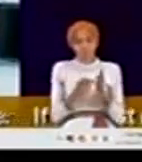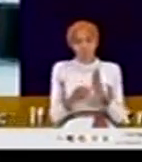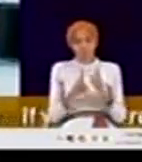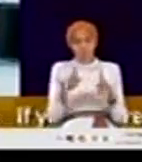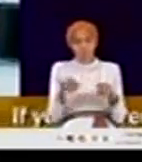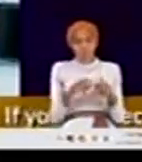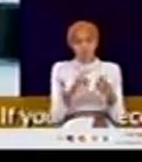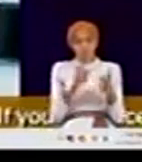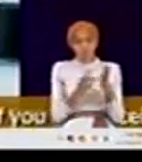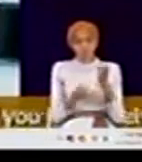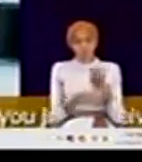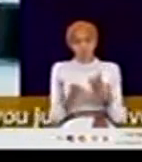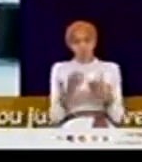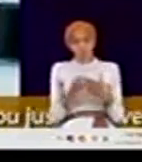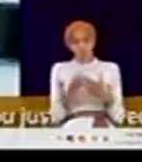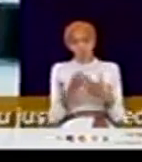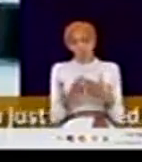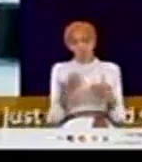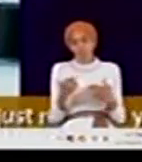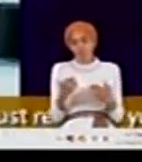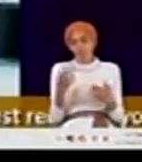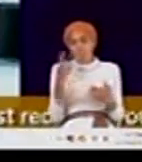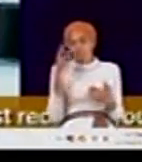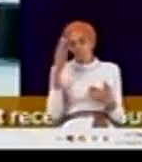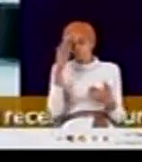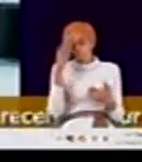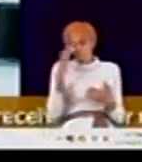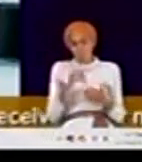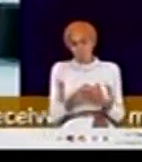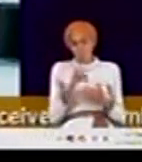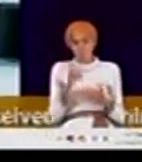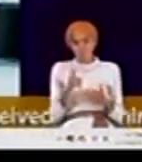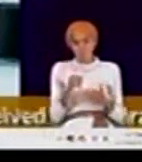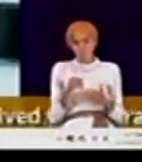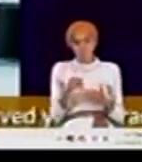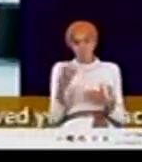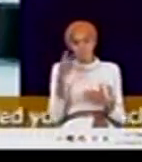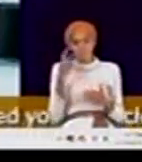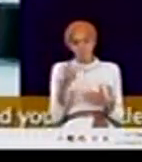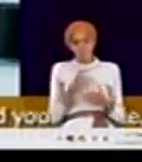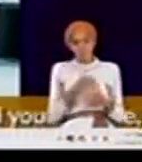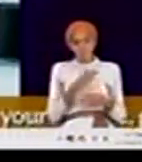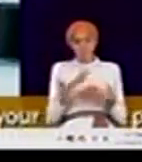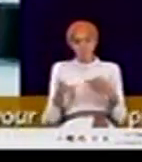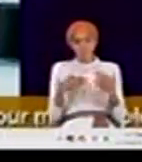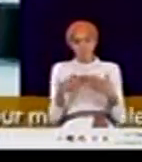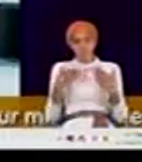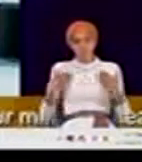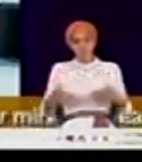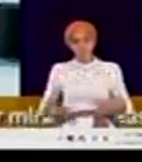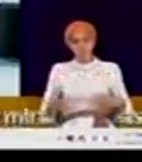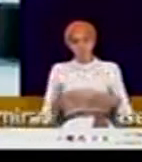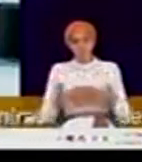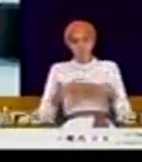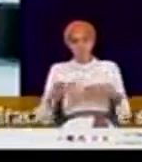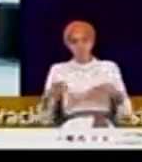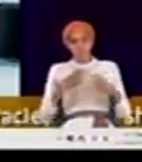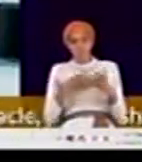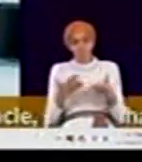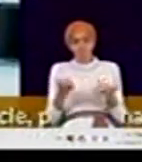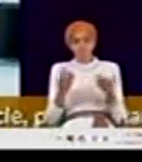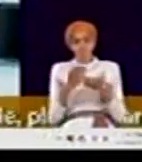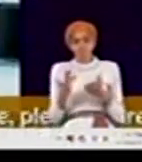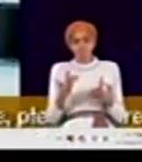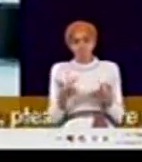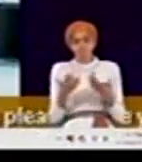before I know see my is of this see my everywhere is swe of this somebody come and tell me say see